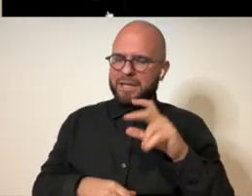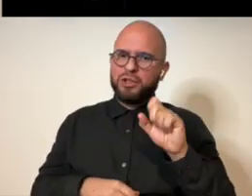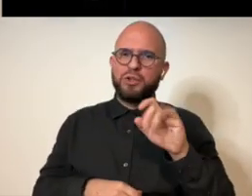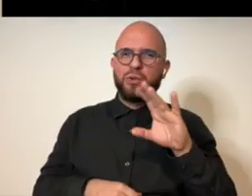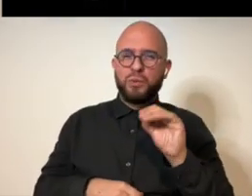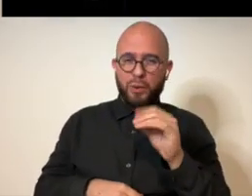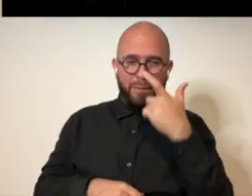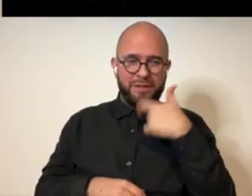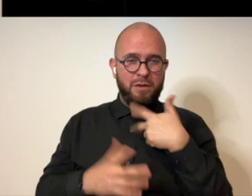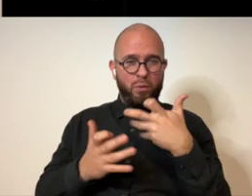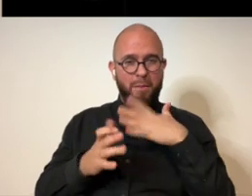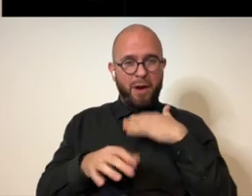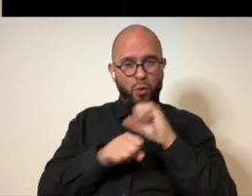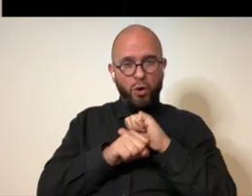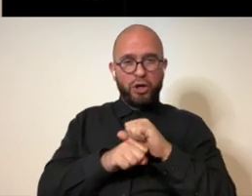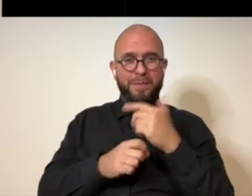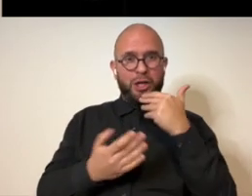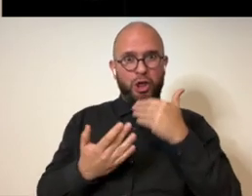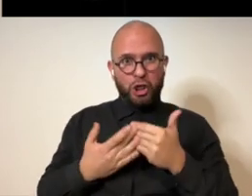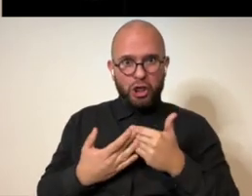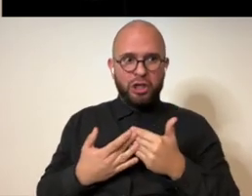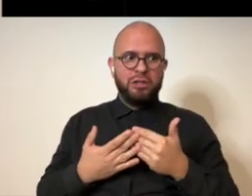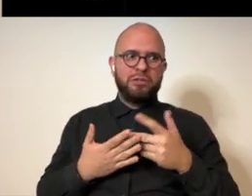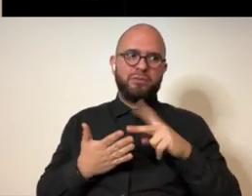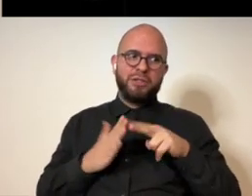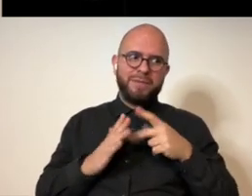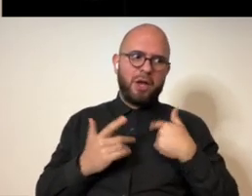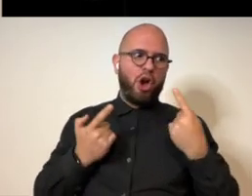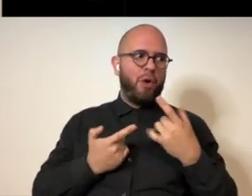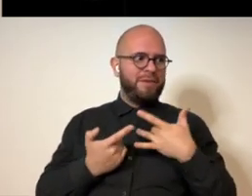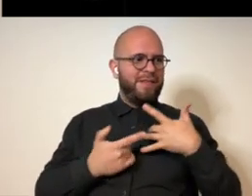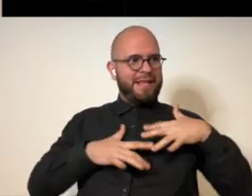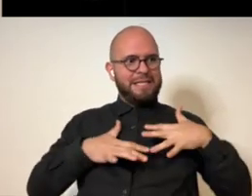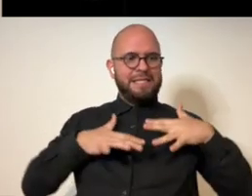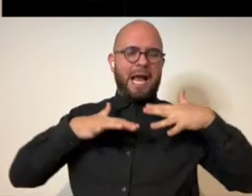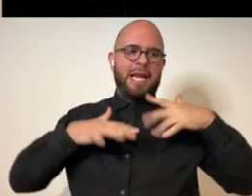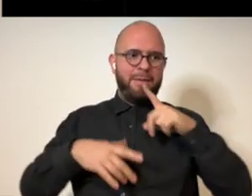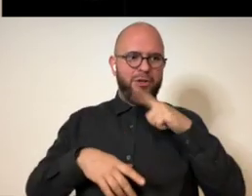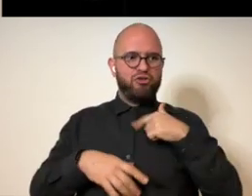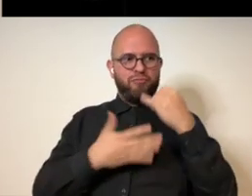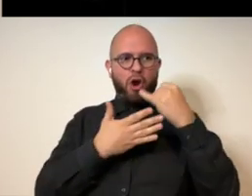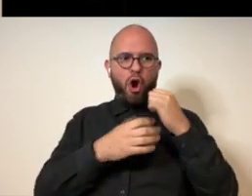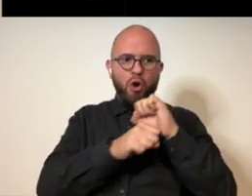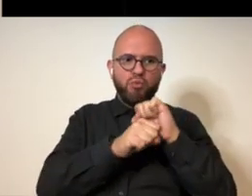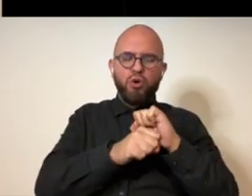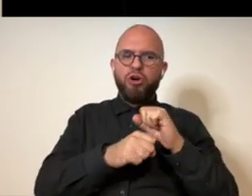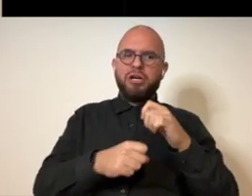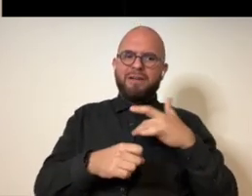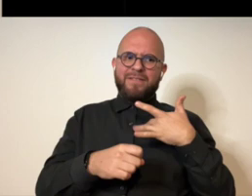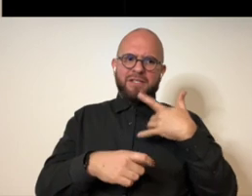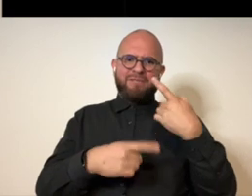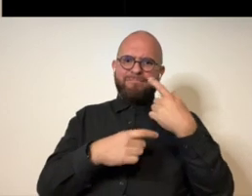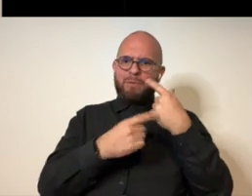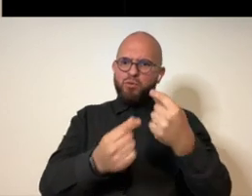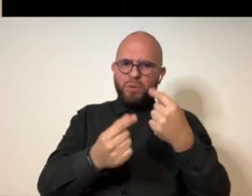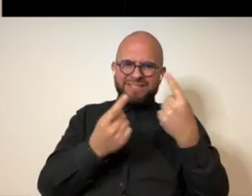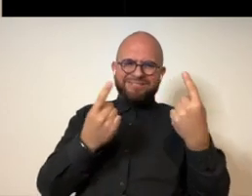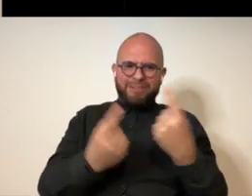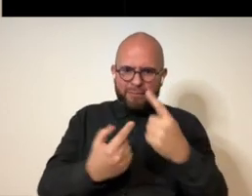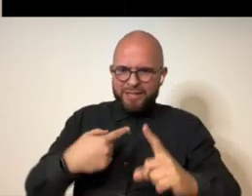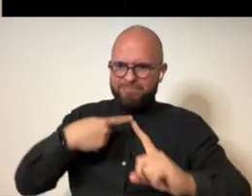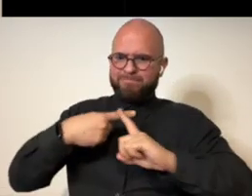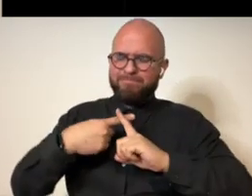but it's also something that, like, you know, keeps me going back to the studio. I always want my work to be really good. So there's anxiety